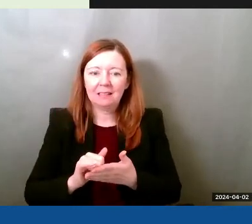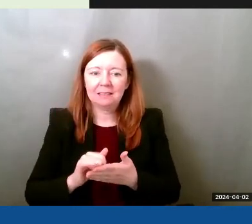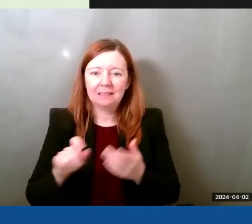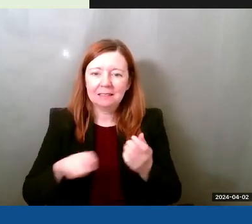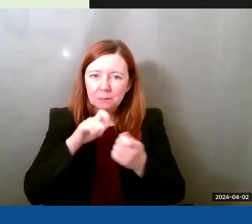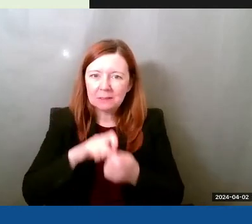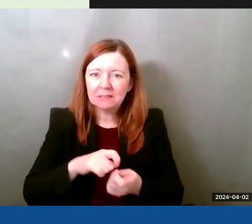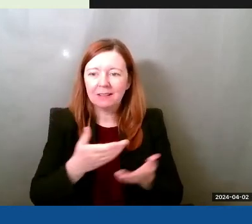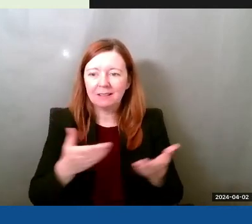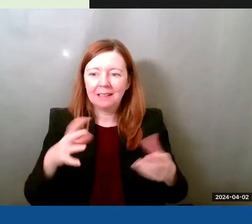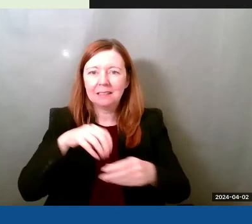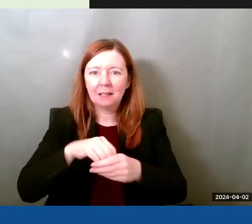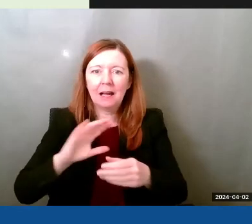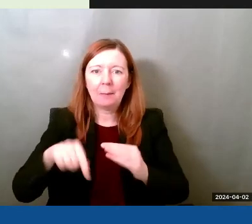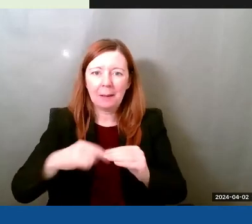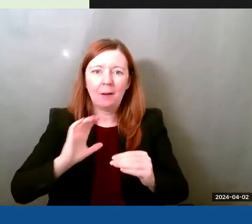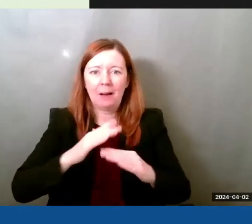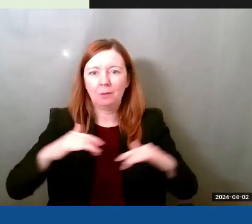of the arena.